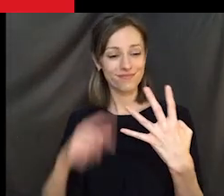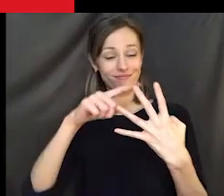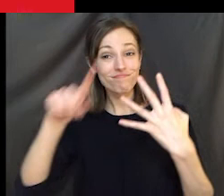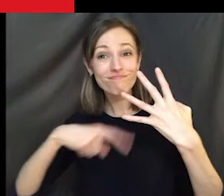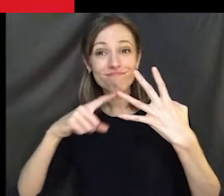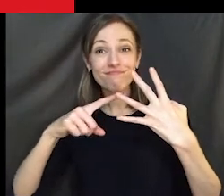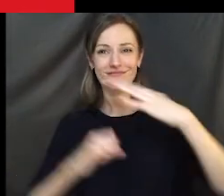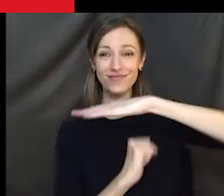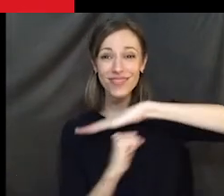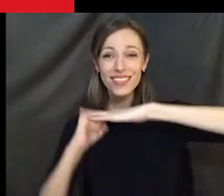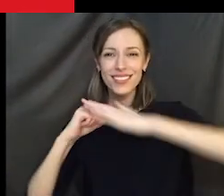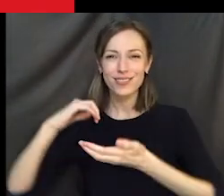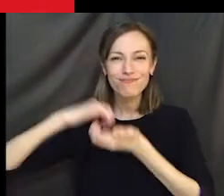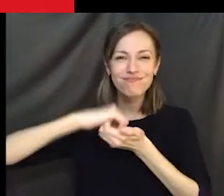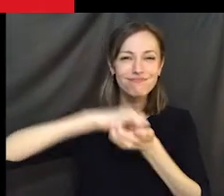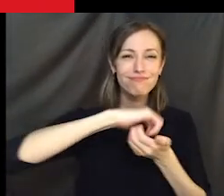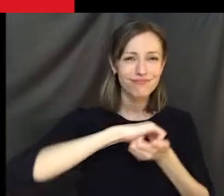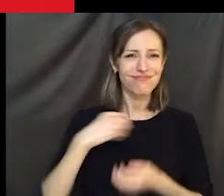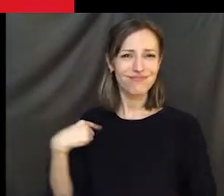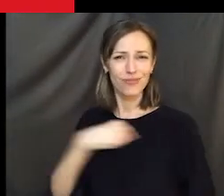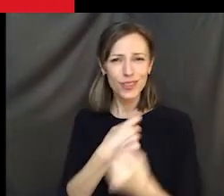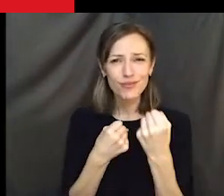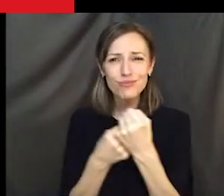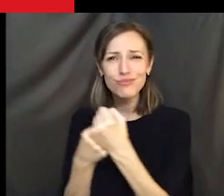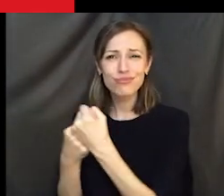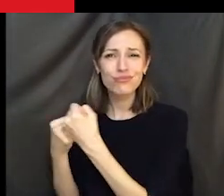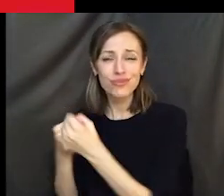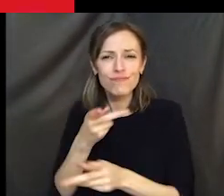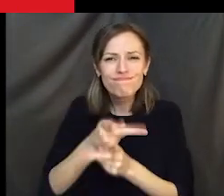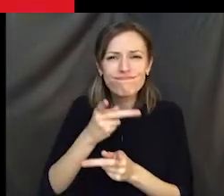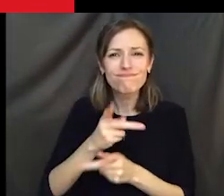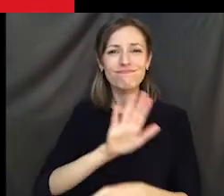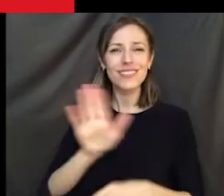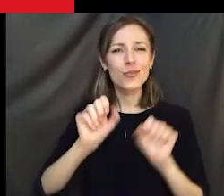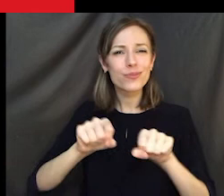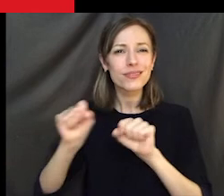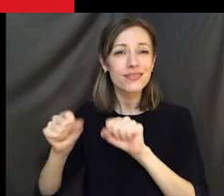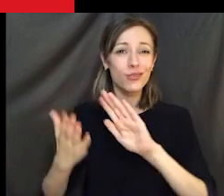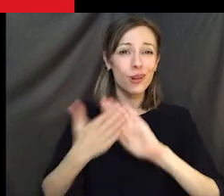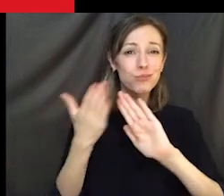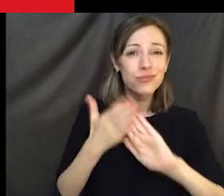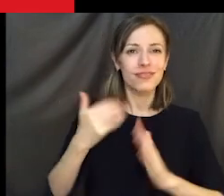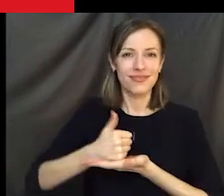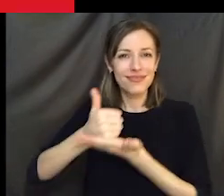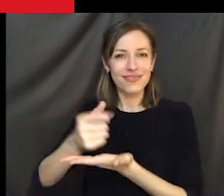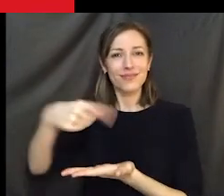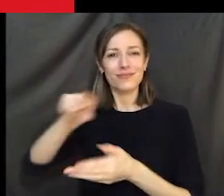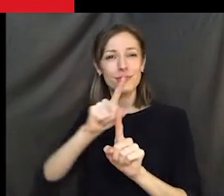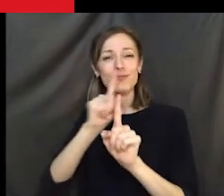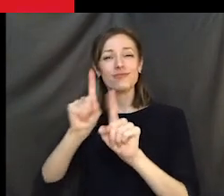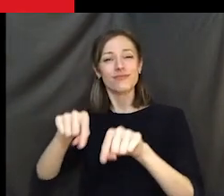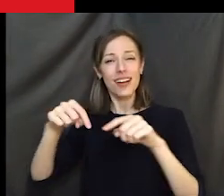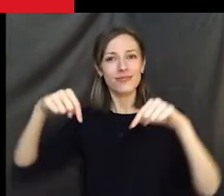Third, we are supporting Foundation partners to preserve their operational capacity and enable them to respond to the crisis with learning through play in